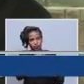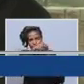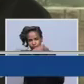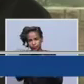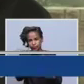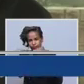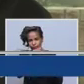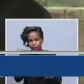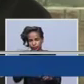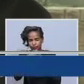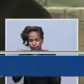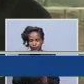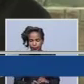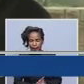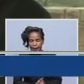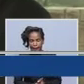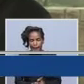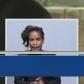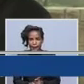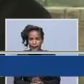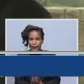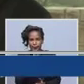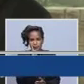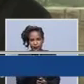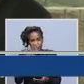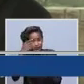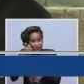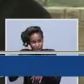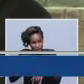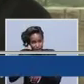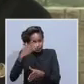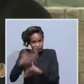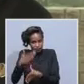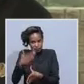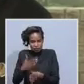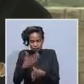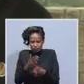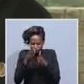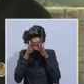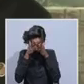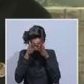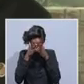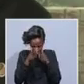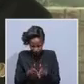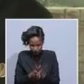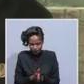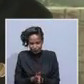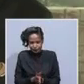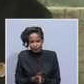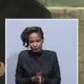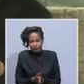who performed their duties with exceptional dedication and a